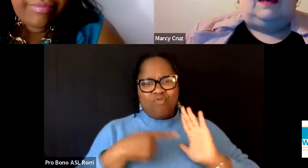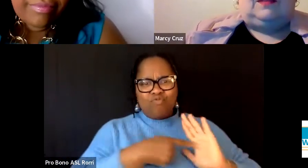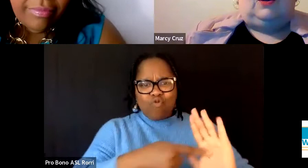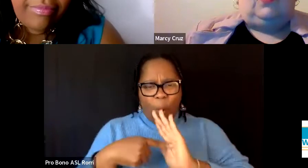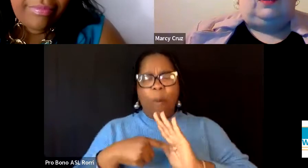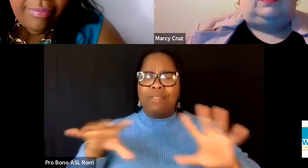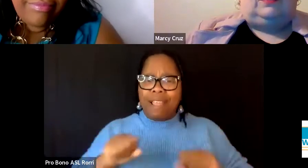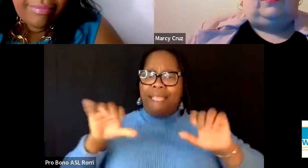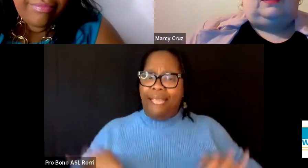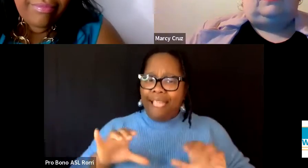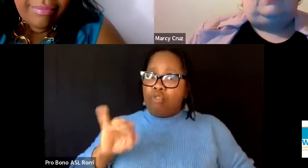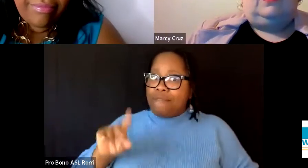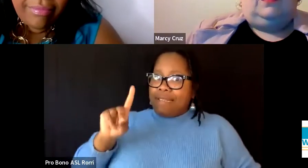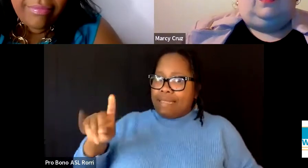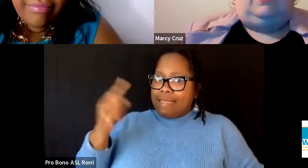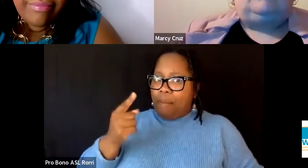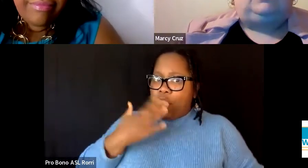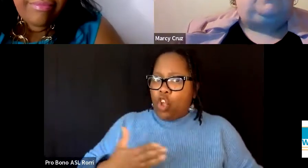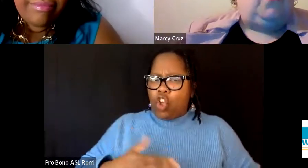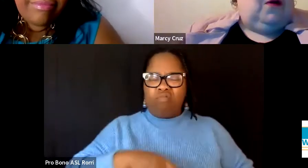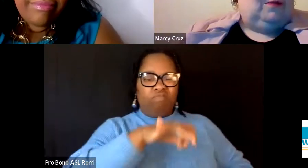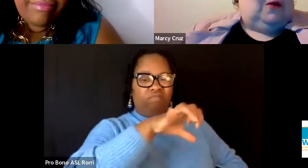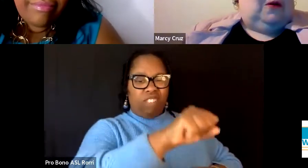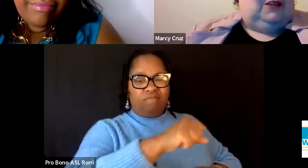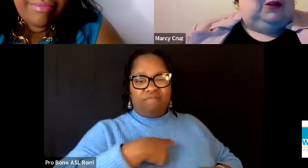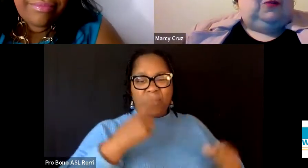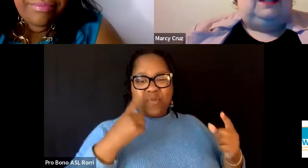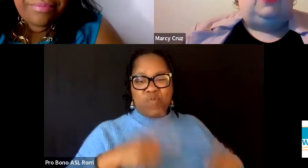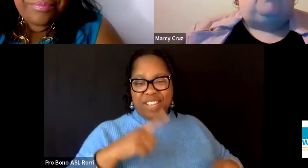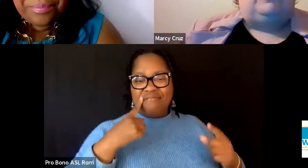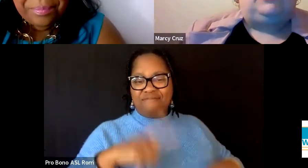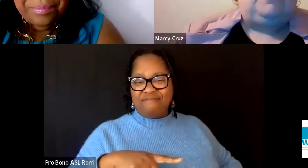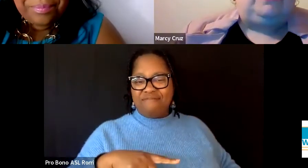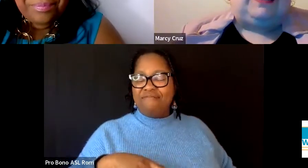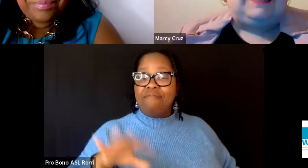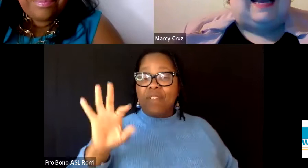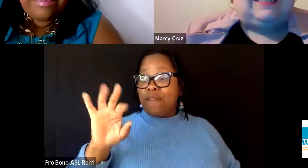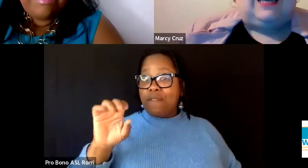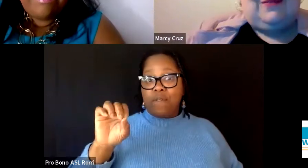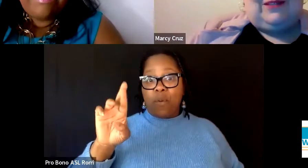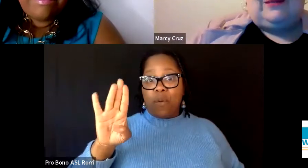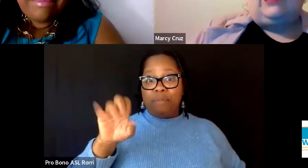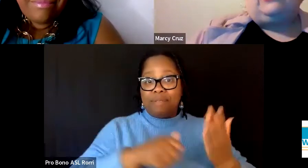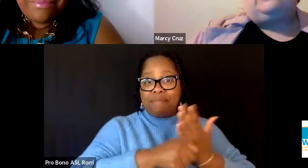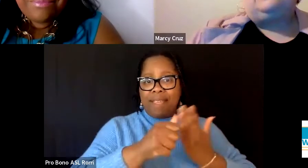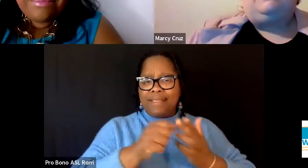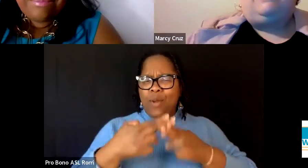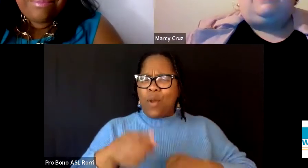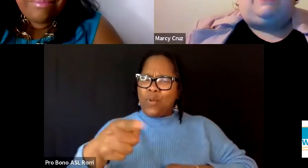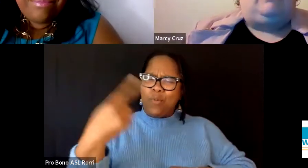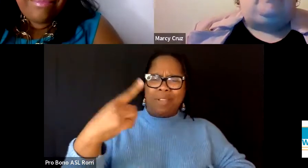Yes. Agreed. So Forbes called you one of the original plus size